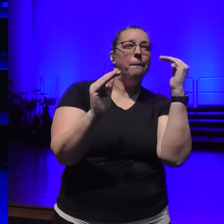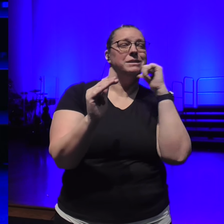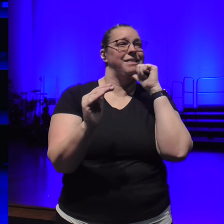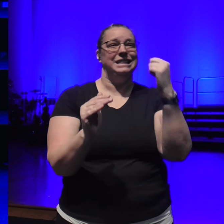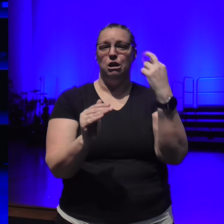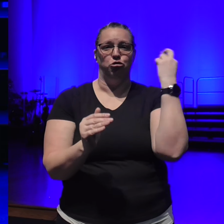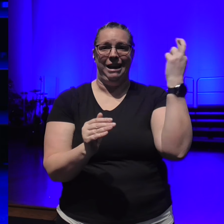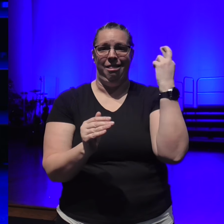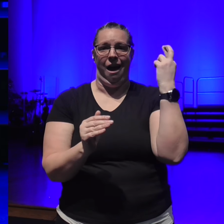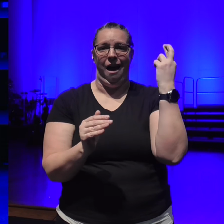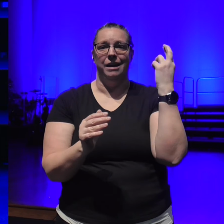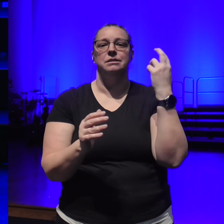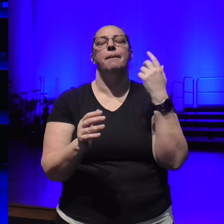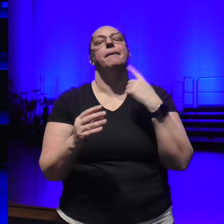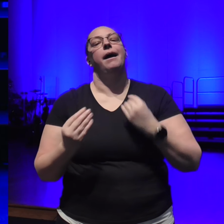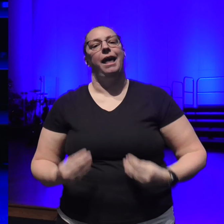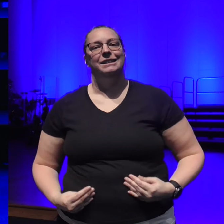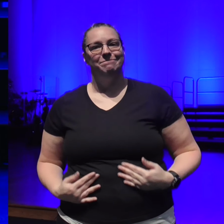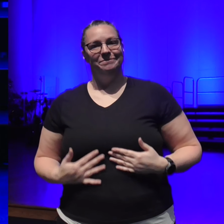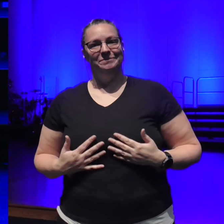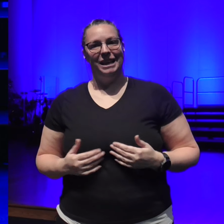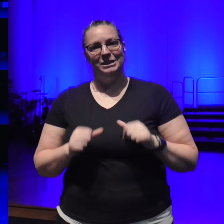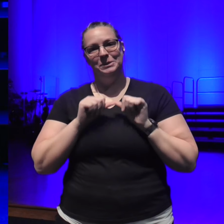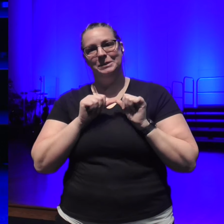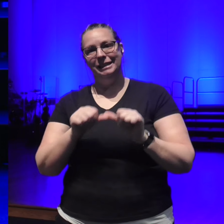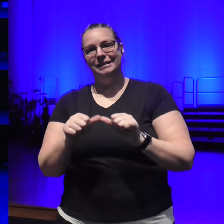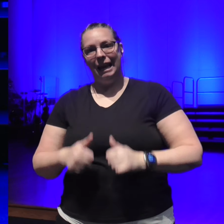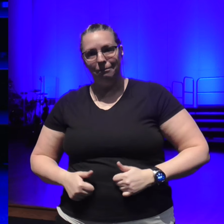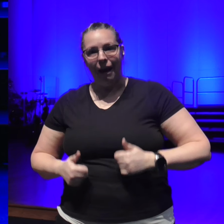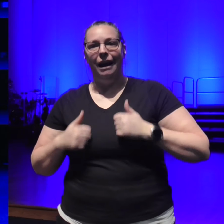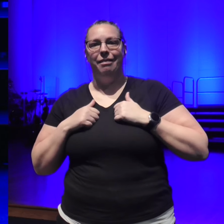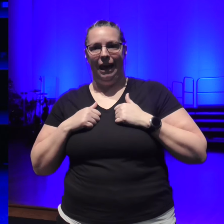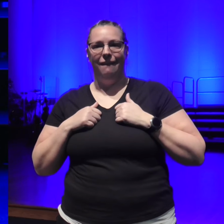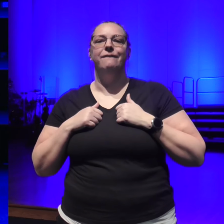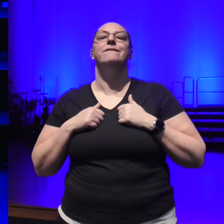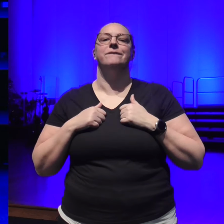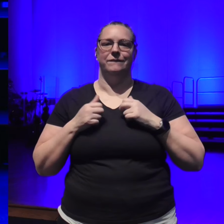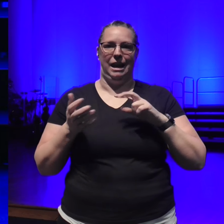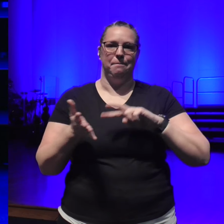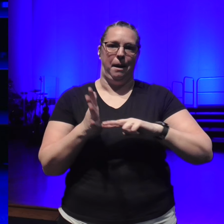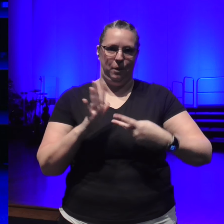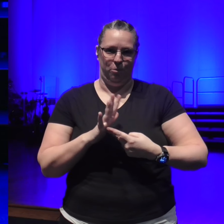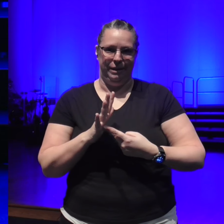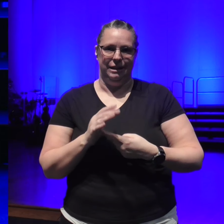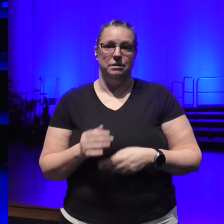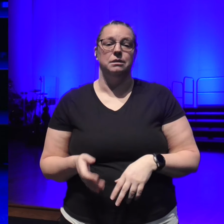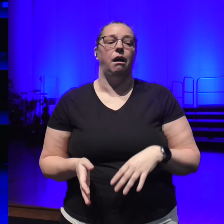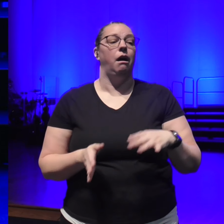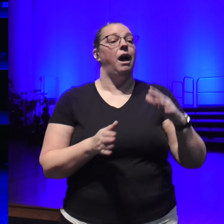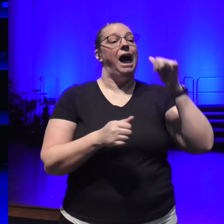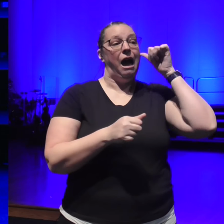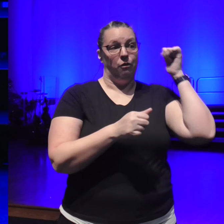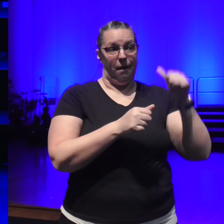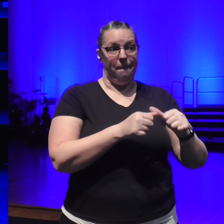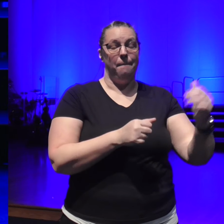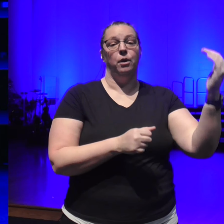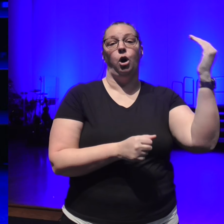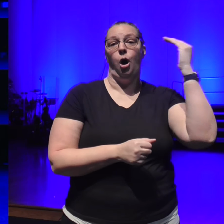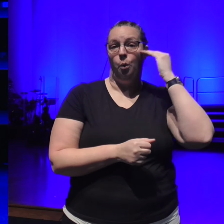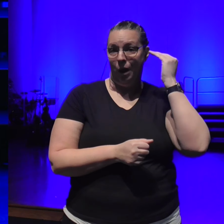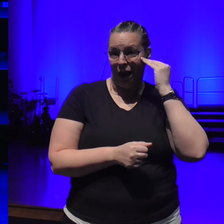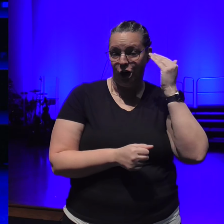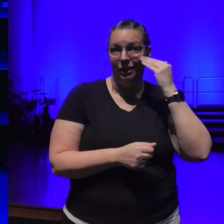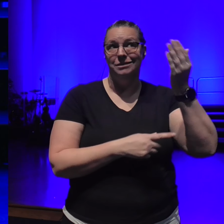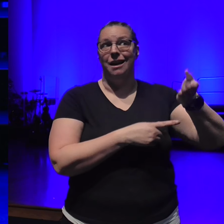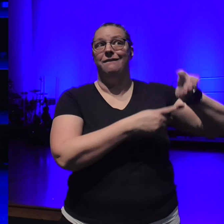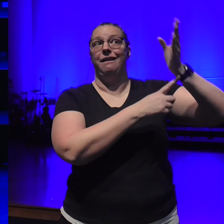realize, but from which I drew inspiration to sustain my life and keep steady my purposes. I remember the awareness of the Spirit of God that